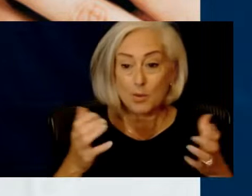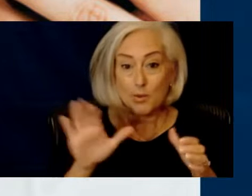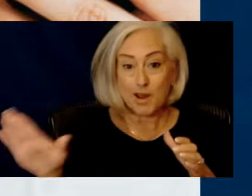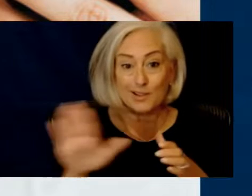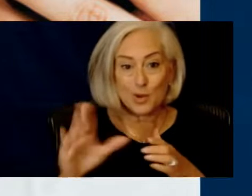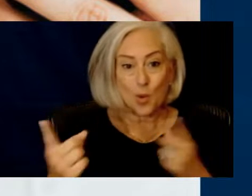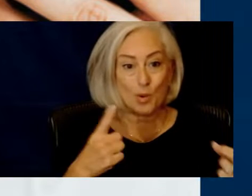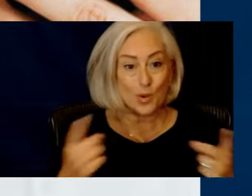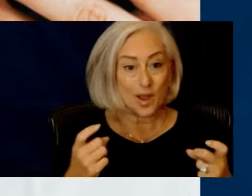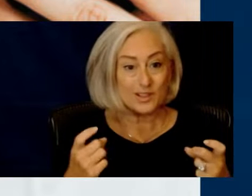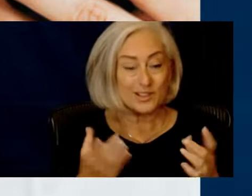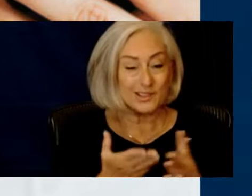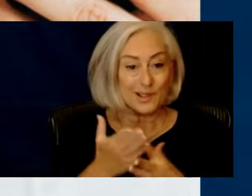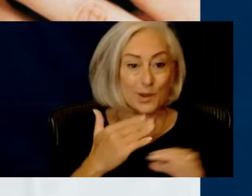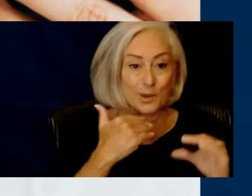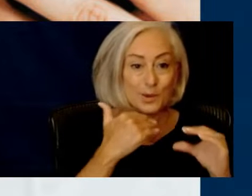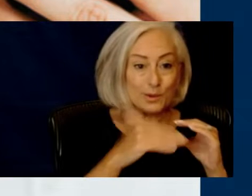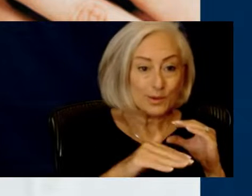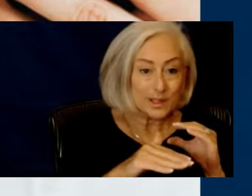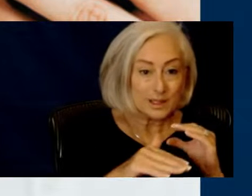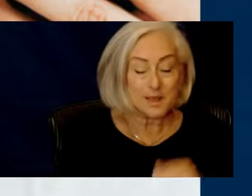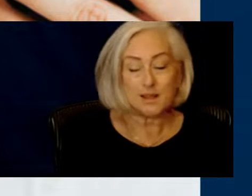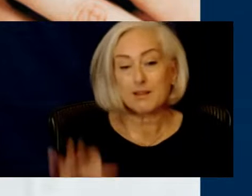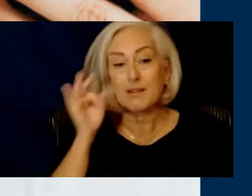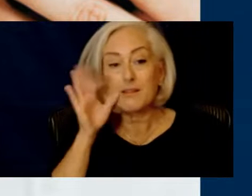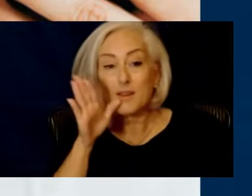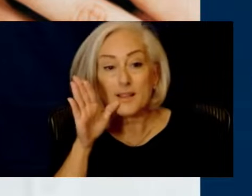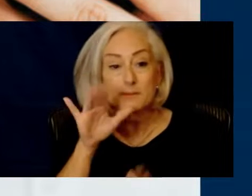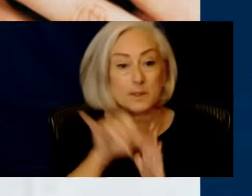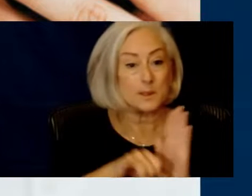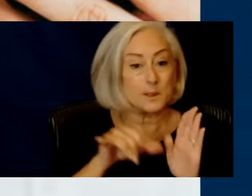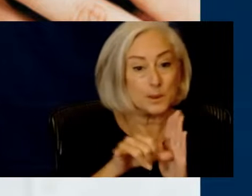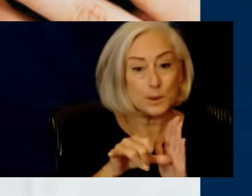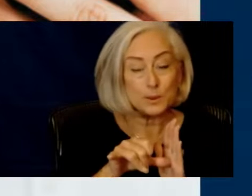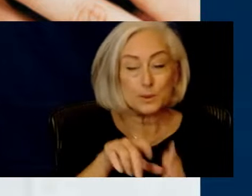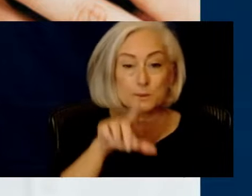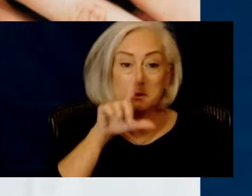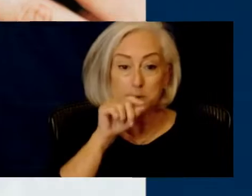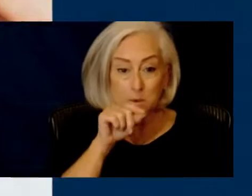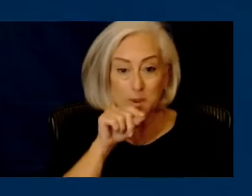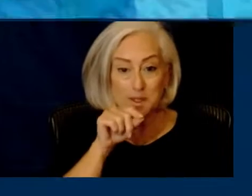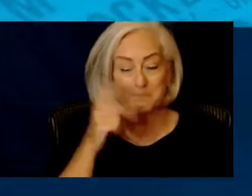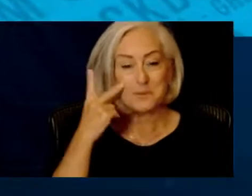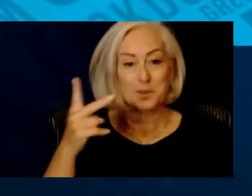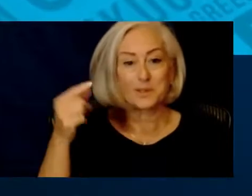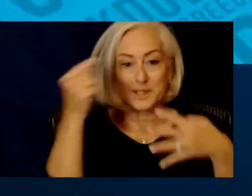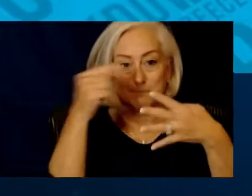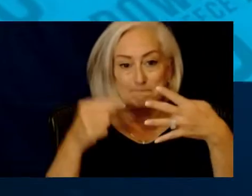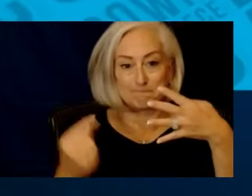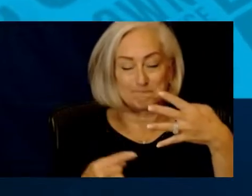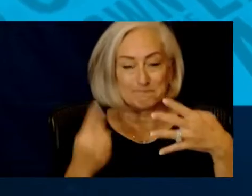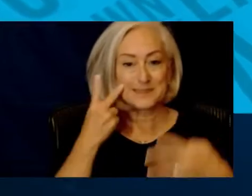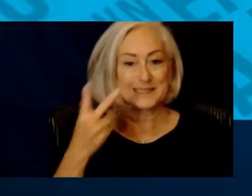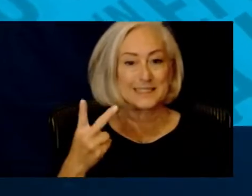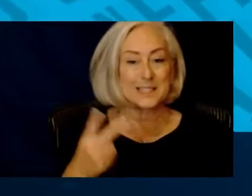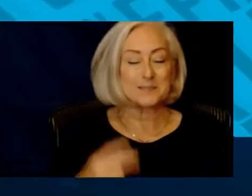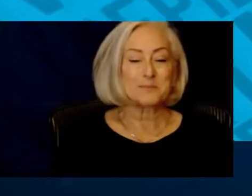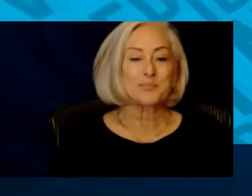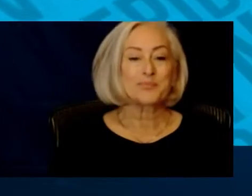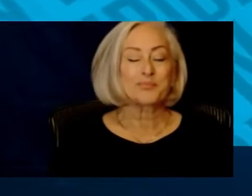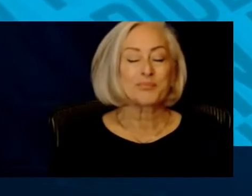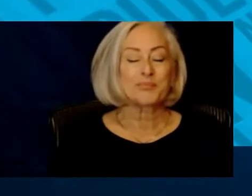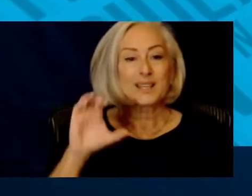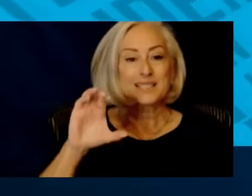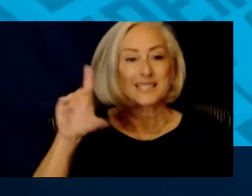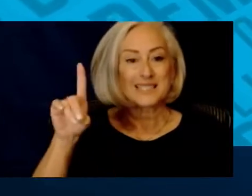YouTube, Facebook, and the Medical News Network. You'll find the links right there on your screen. The CDC has issued a